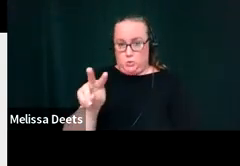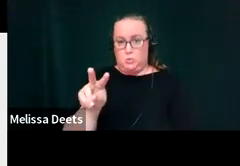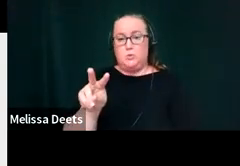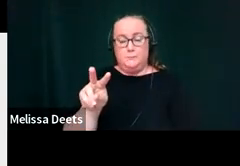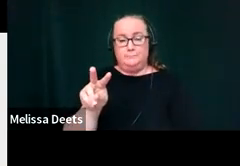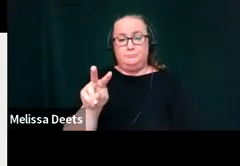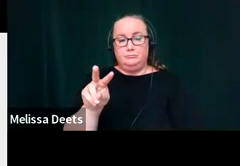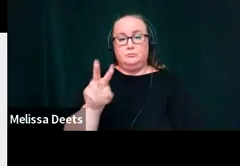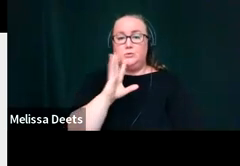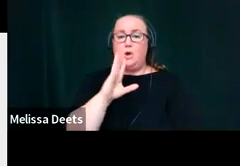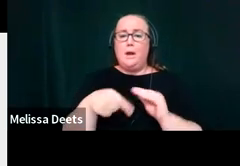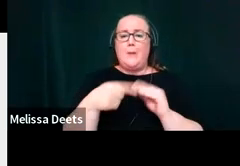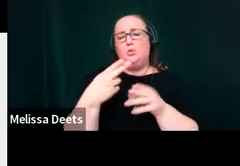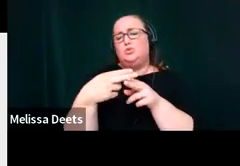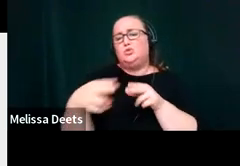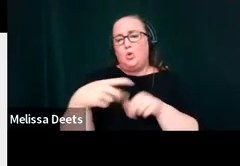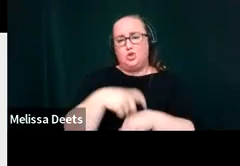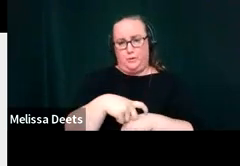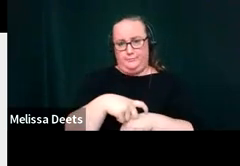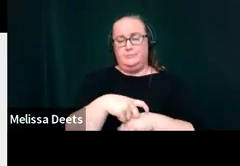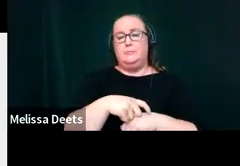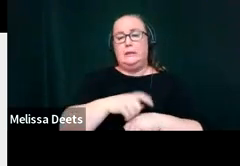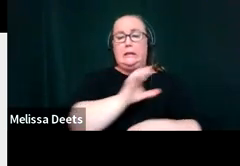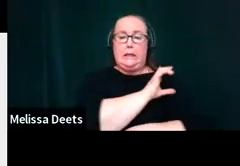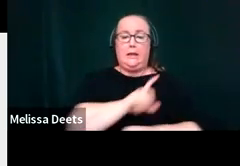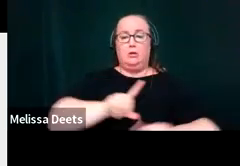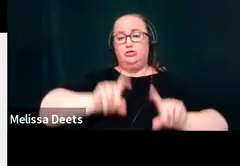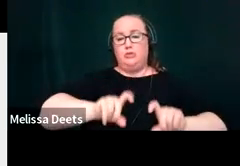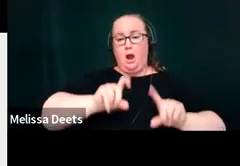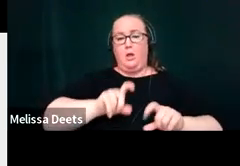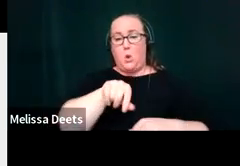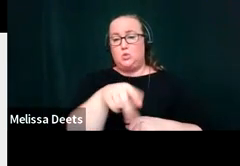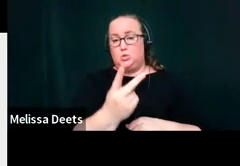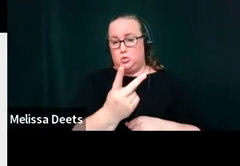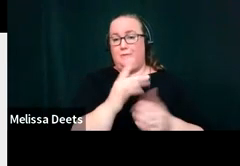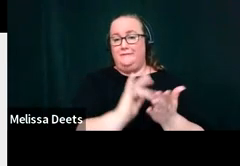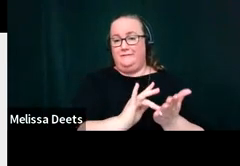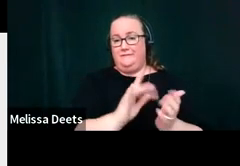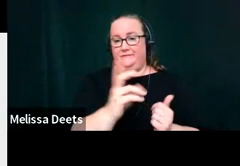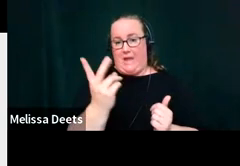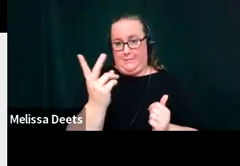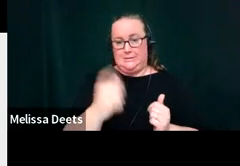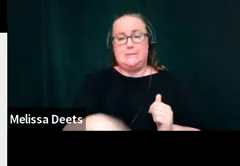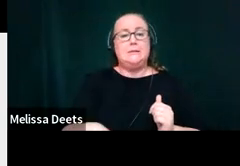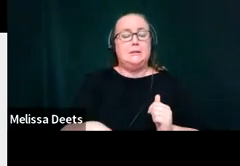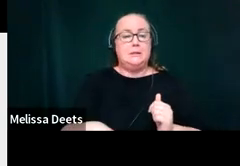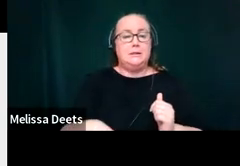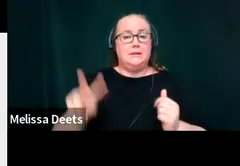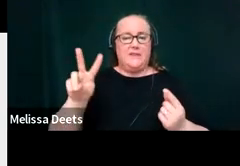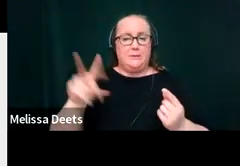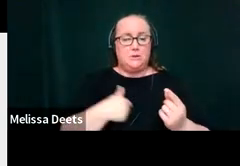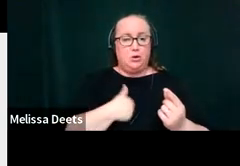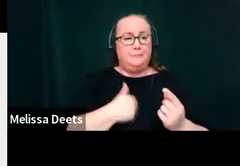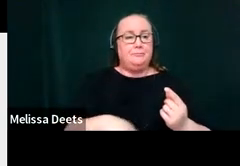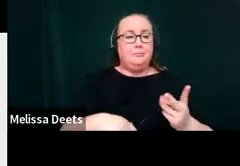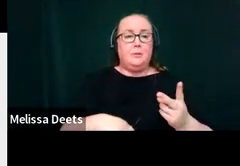a short-term clinical trial studying these 2 over-the-counter vitamins. So what is the potential mechanism of